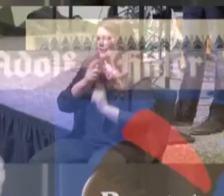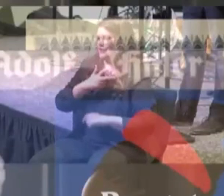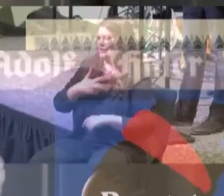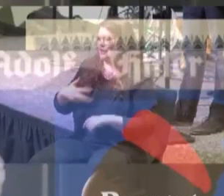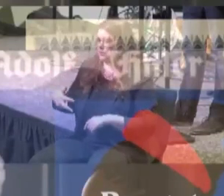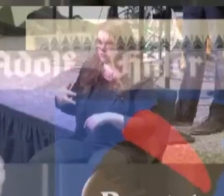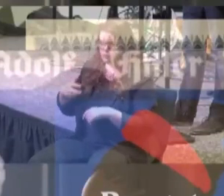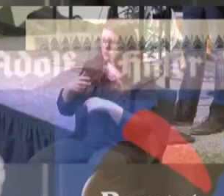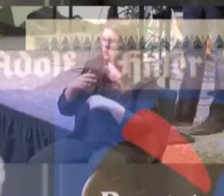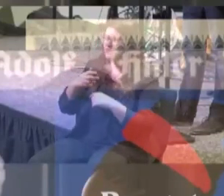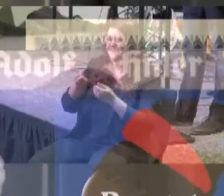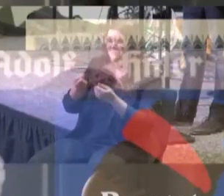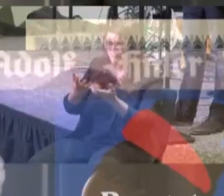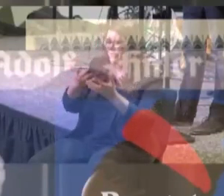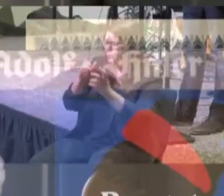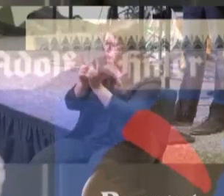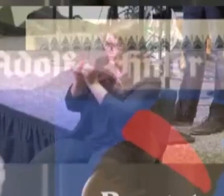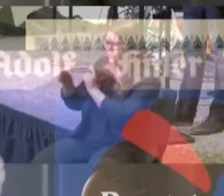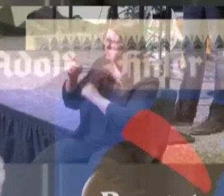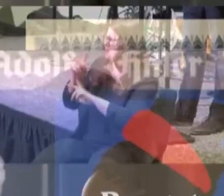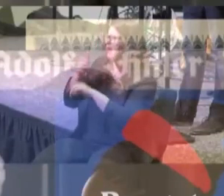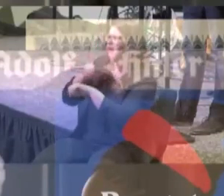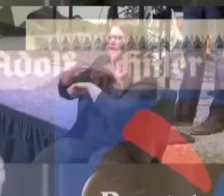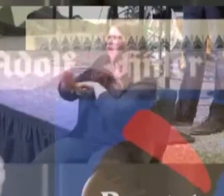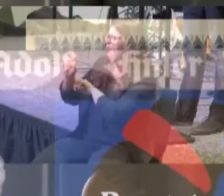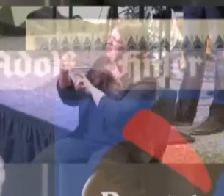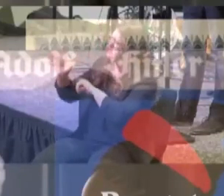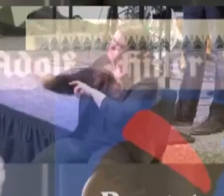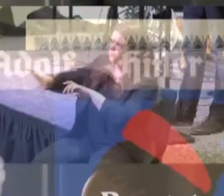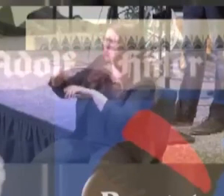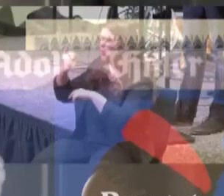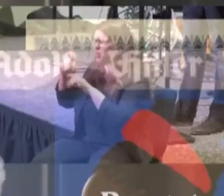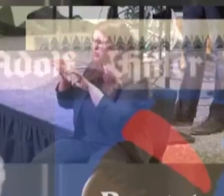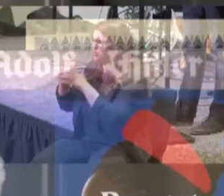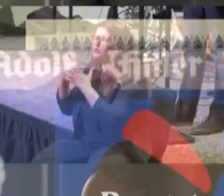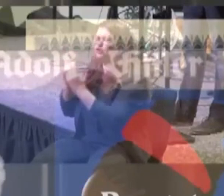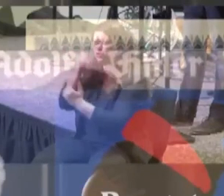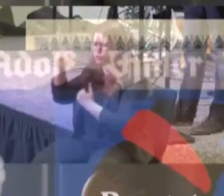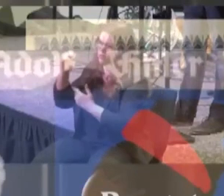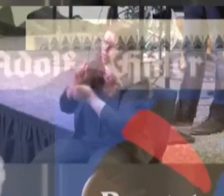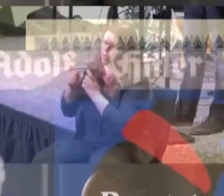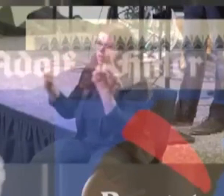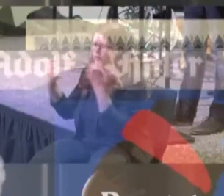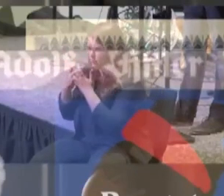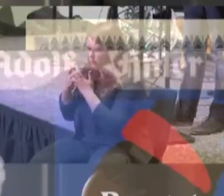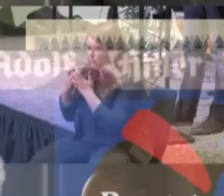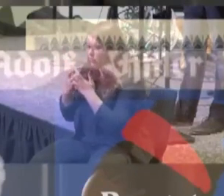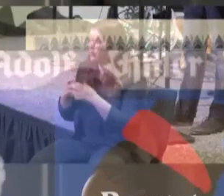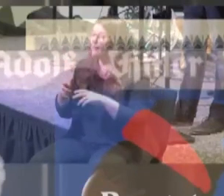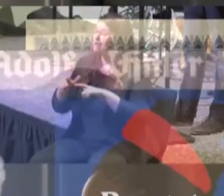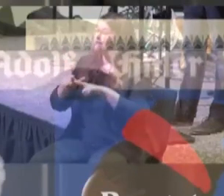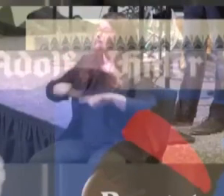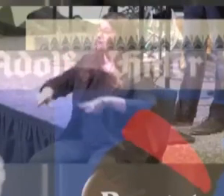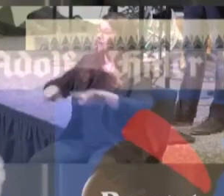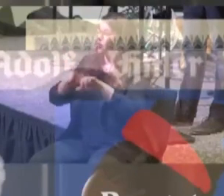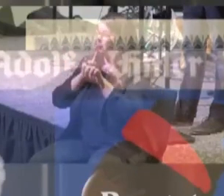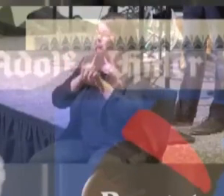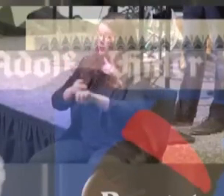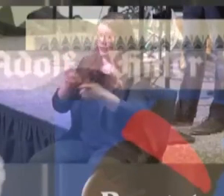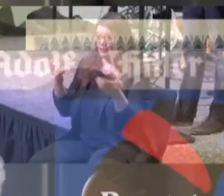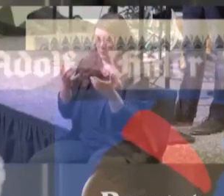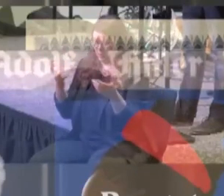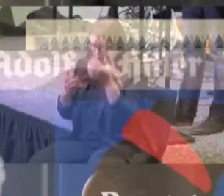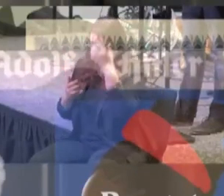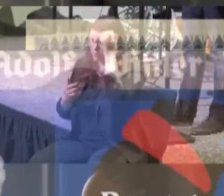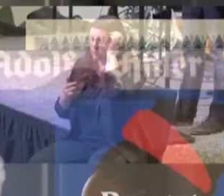Our community, in the form of FOBI, responds to these concerns in this way. Concerning translation principles, we